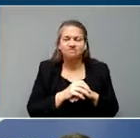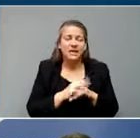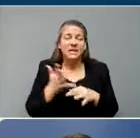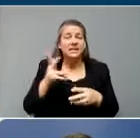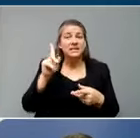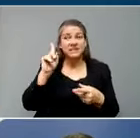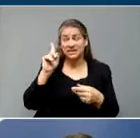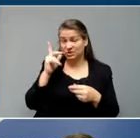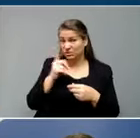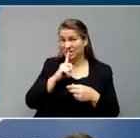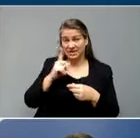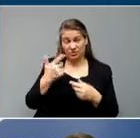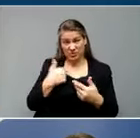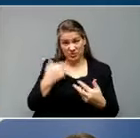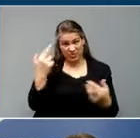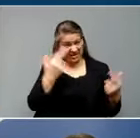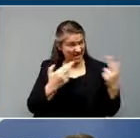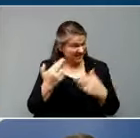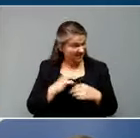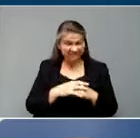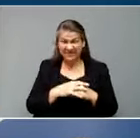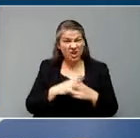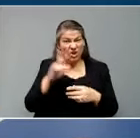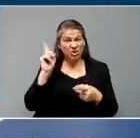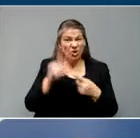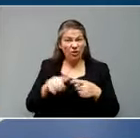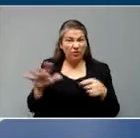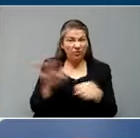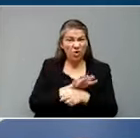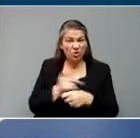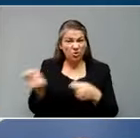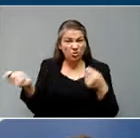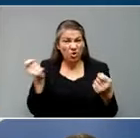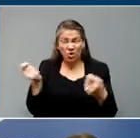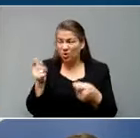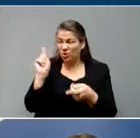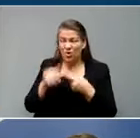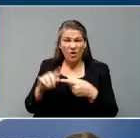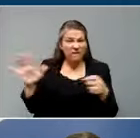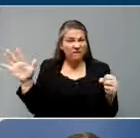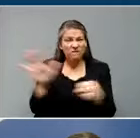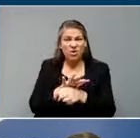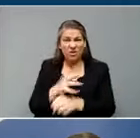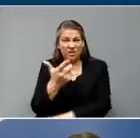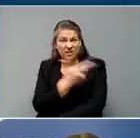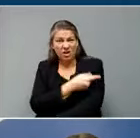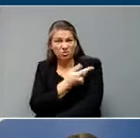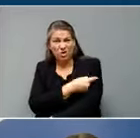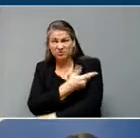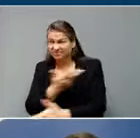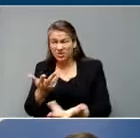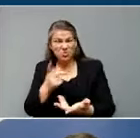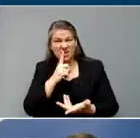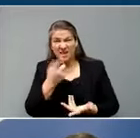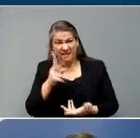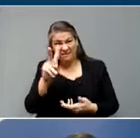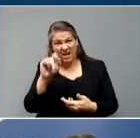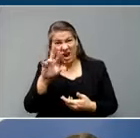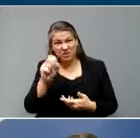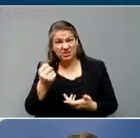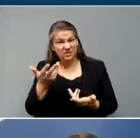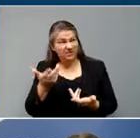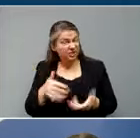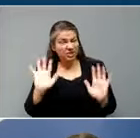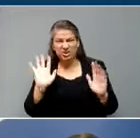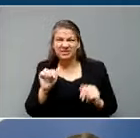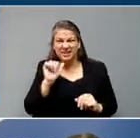fully control, until we have everybody vaccinated, this virus isn't done with humanity. It